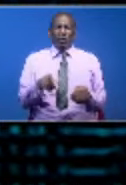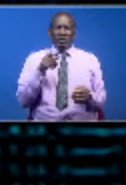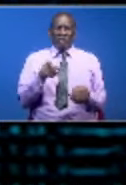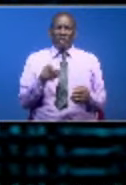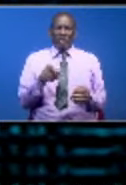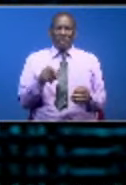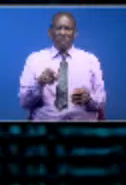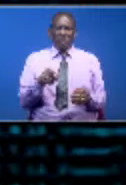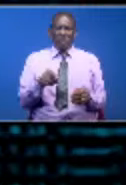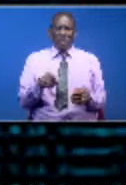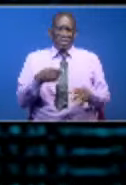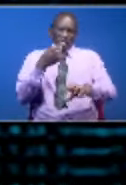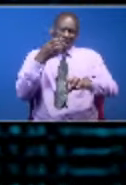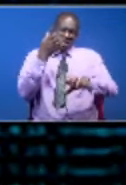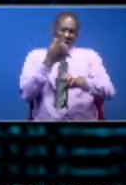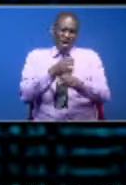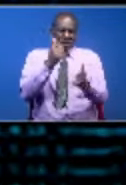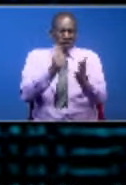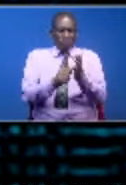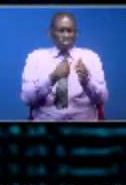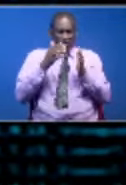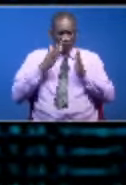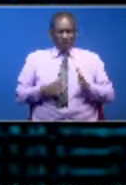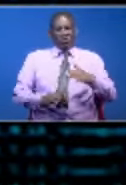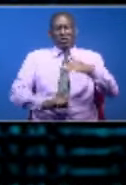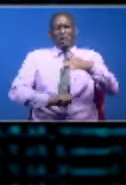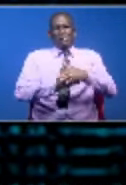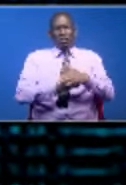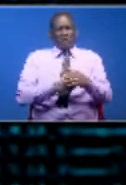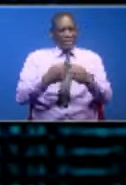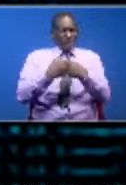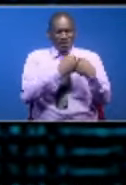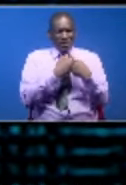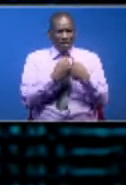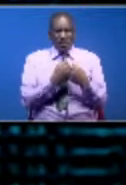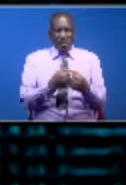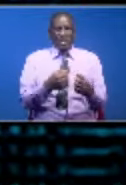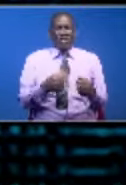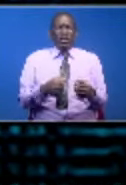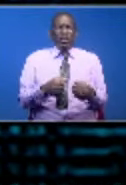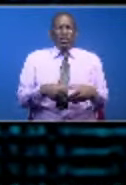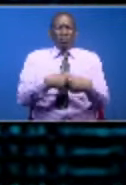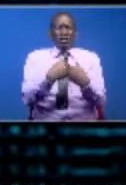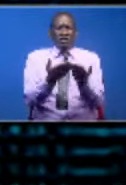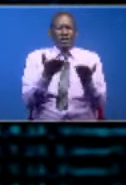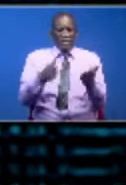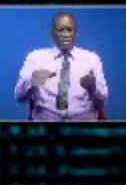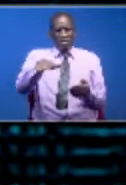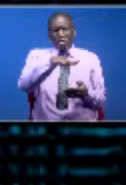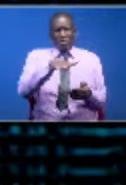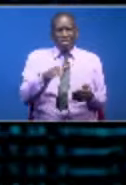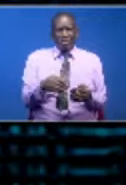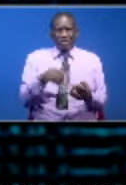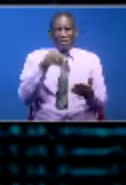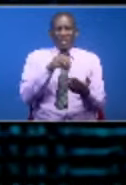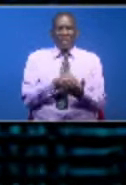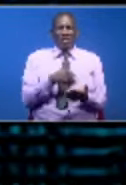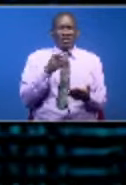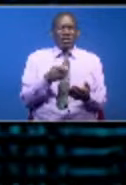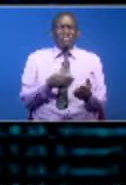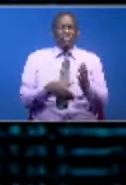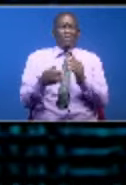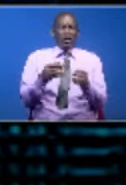difficult problem that fiscal incentives are challenging to provide in this environment, again, it boils down to one of your previous